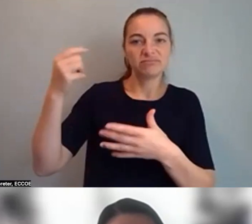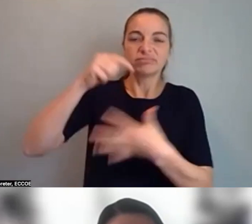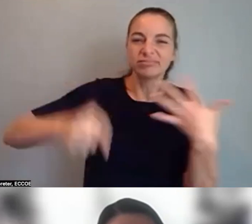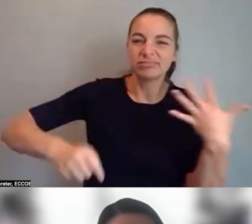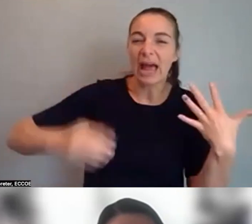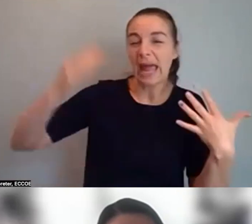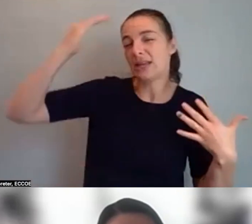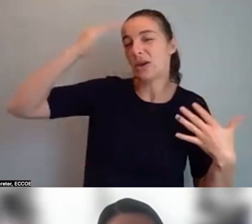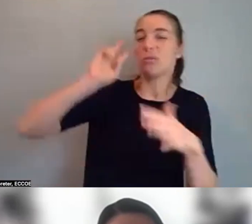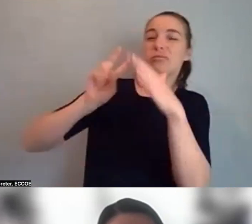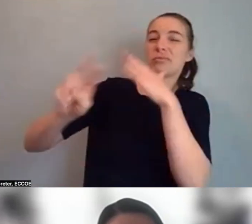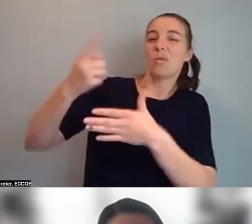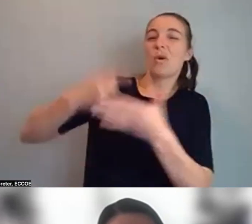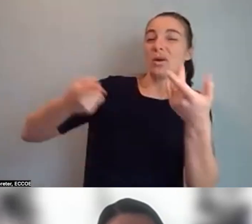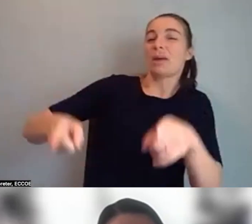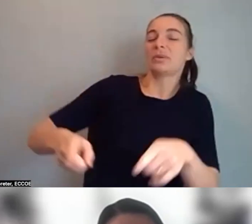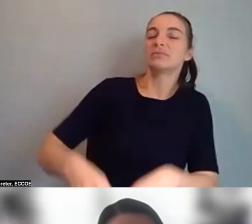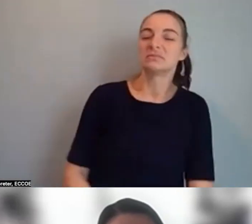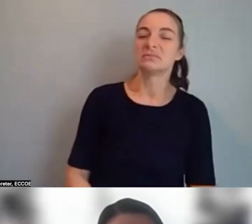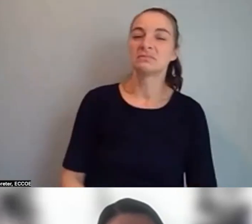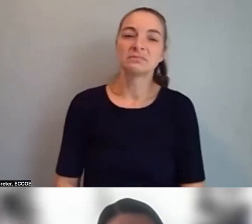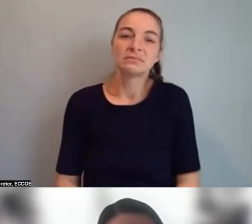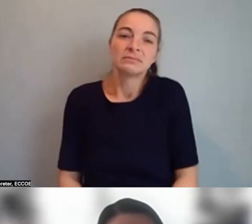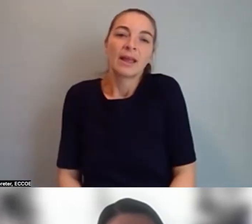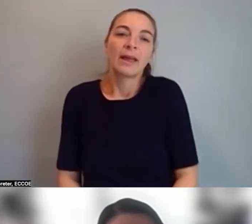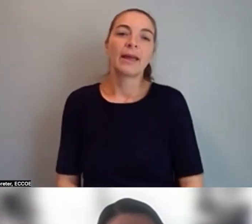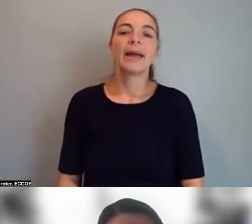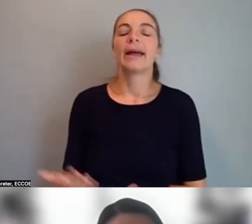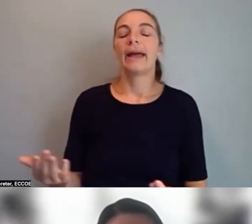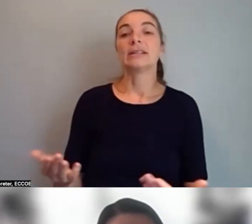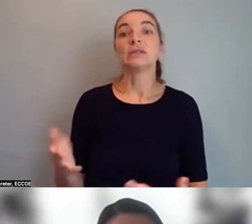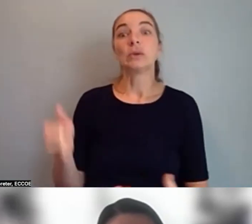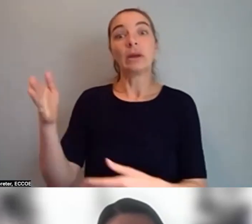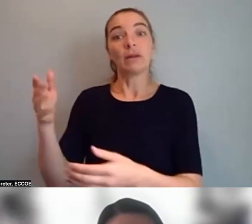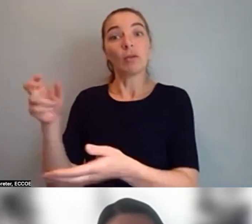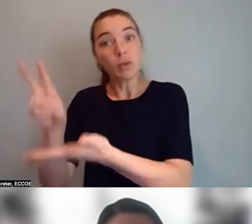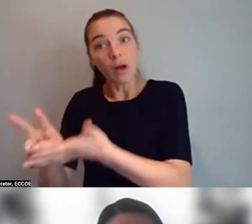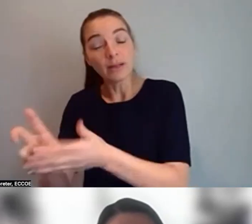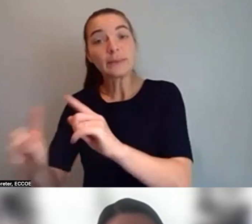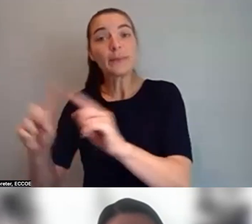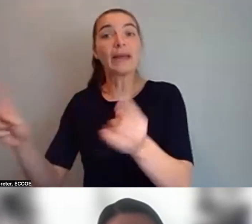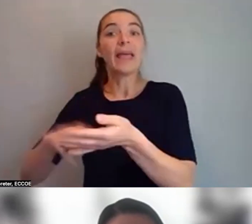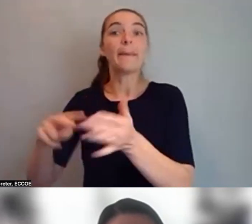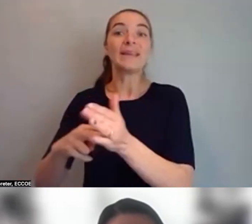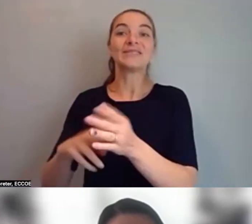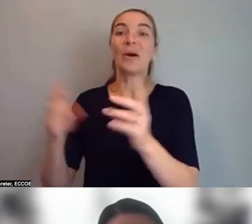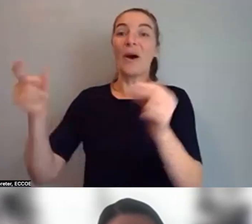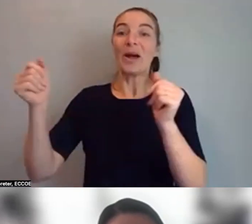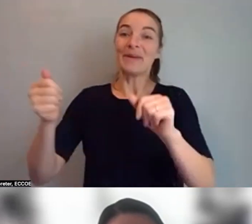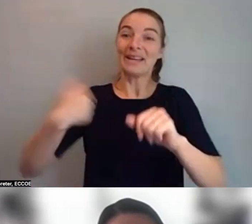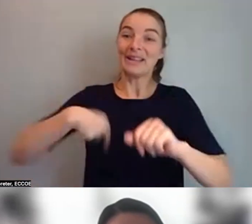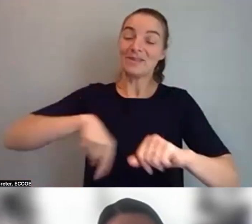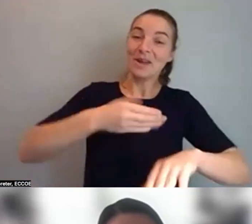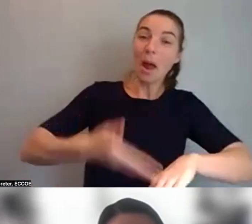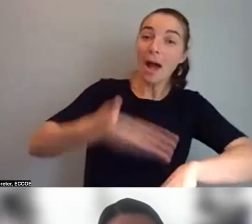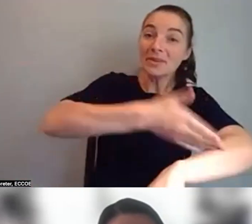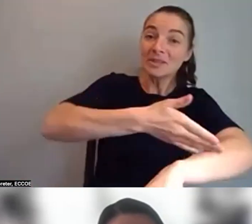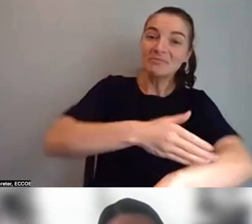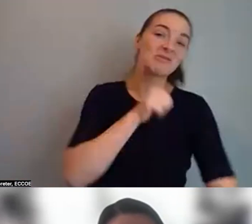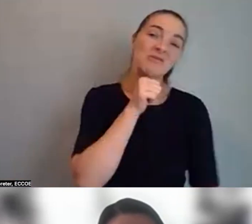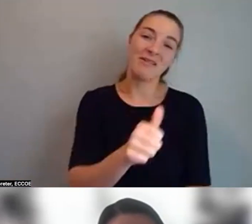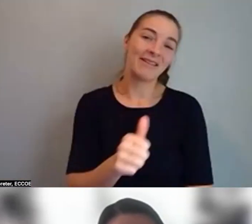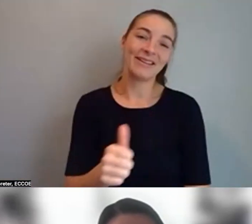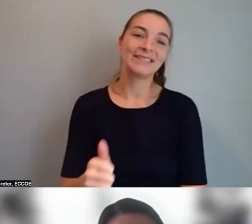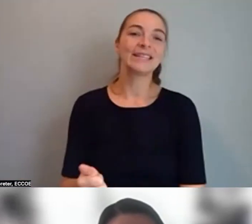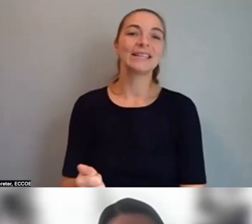you know, they don't go, like, from better to work, from worse to better, you know, these things go in waves. And that's why, you know, we